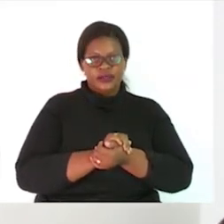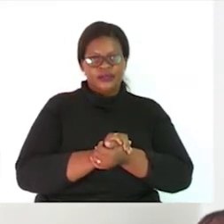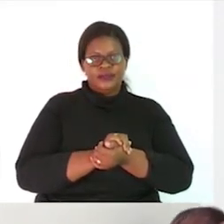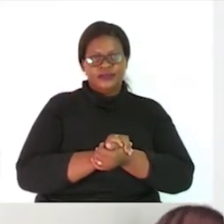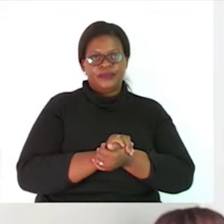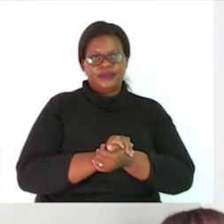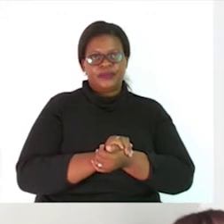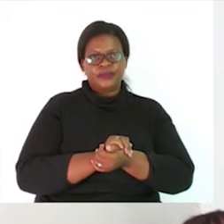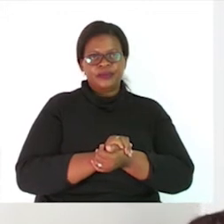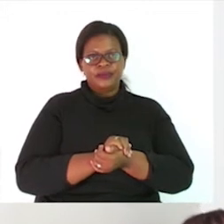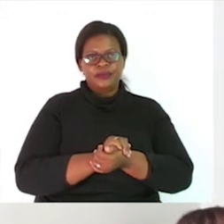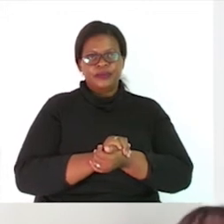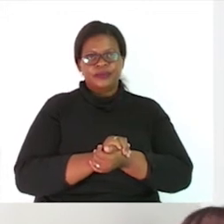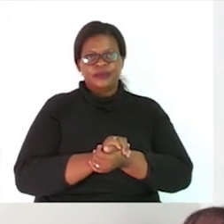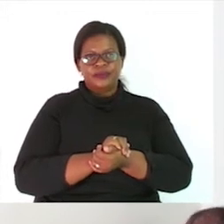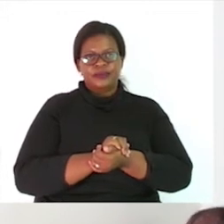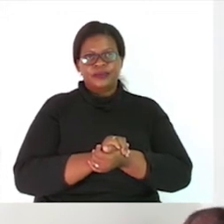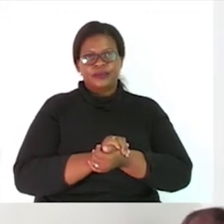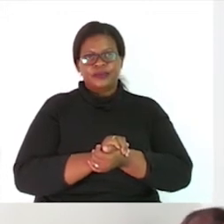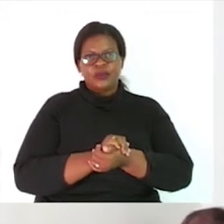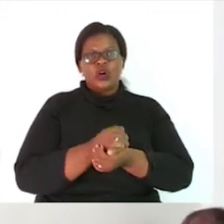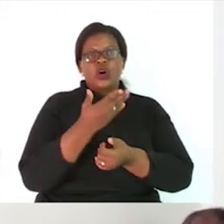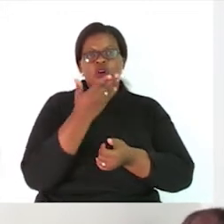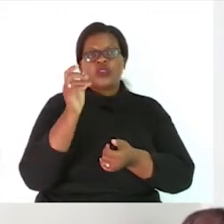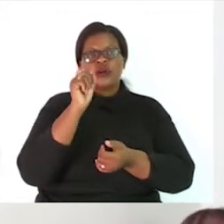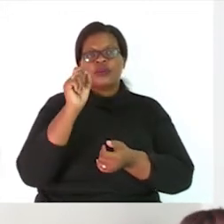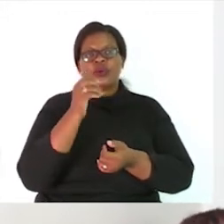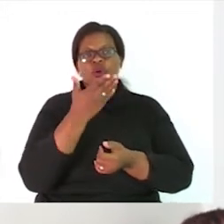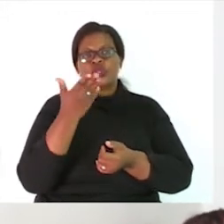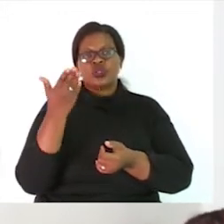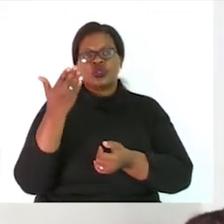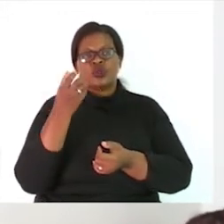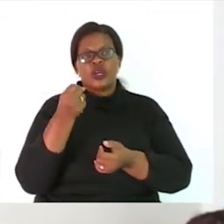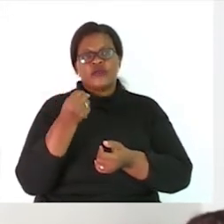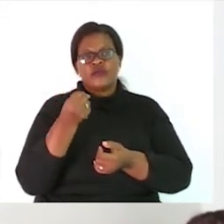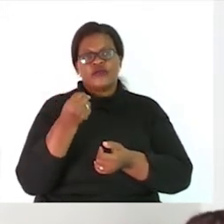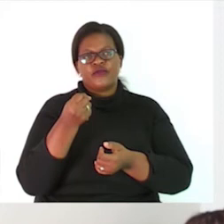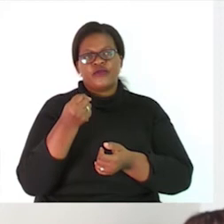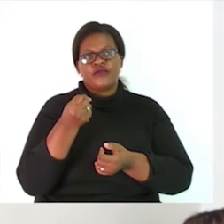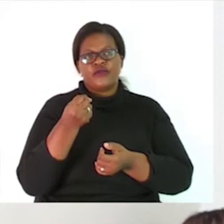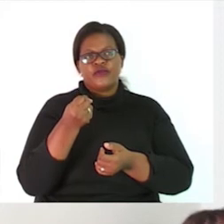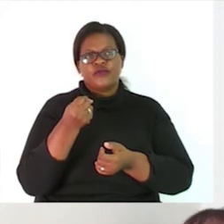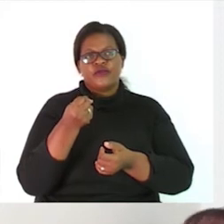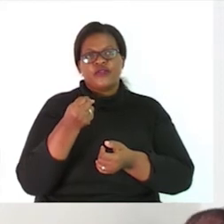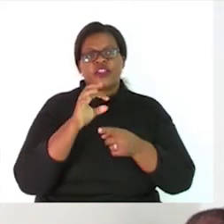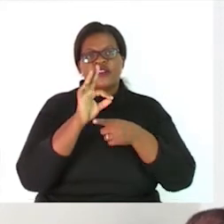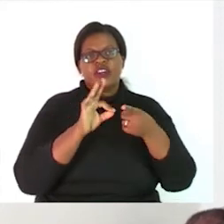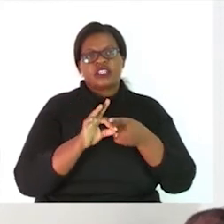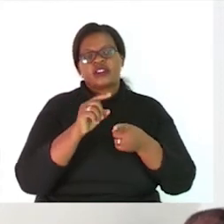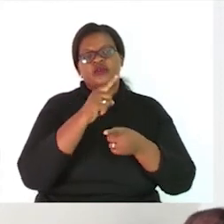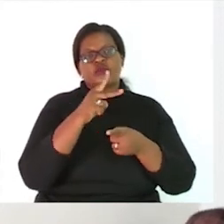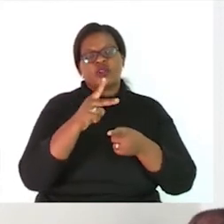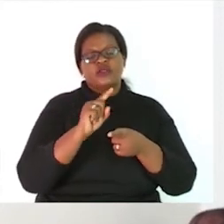18. So on the board, we will find the factors of 12 and the